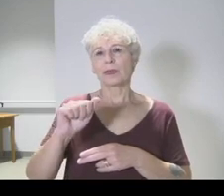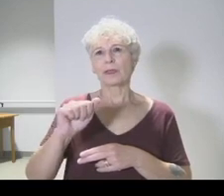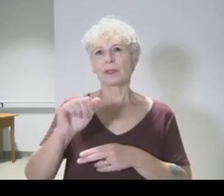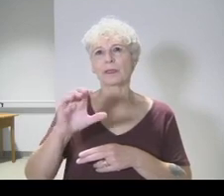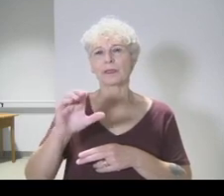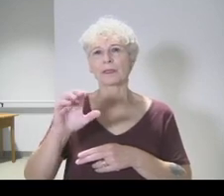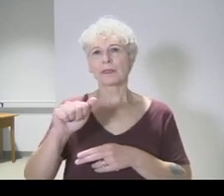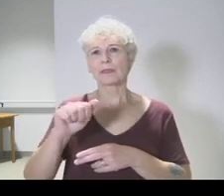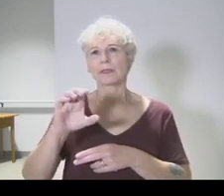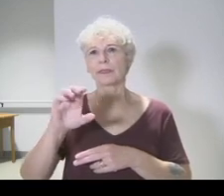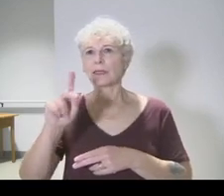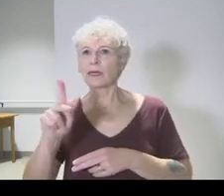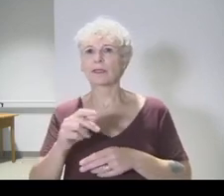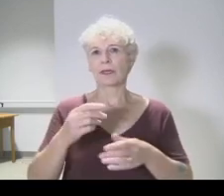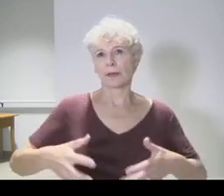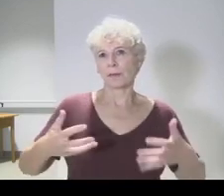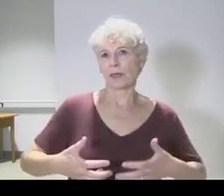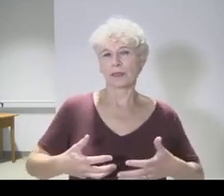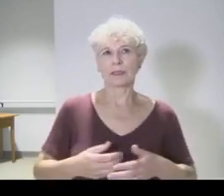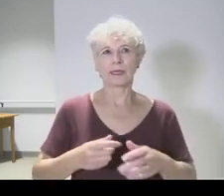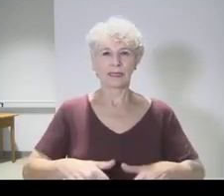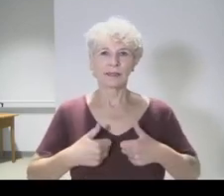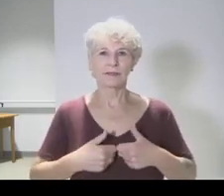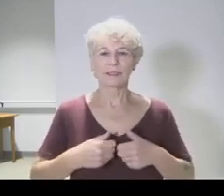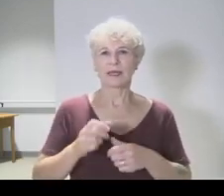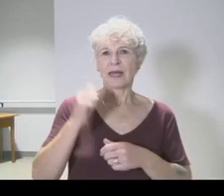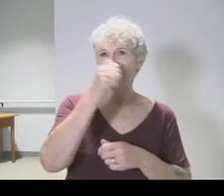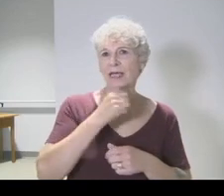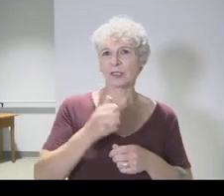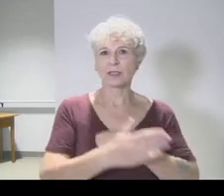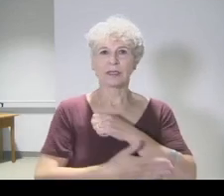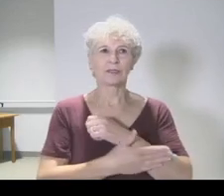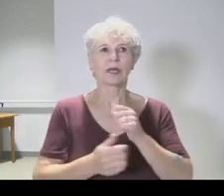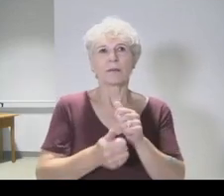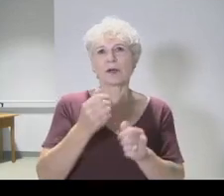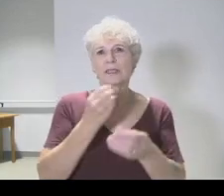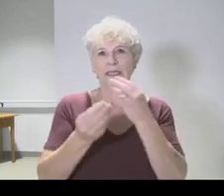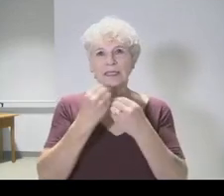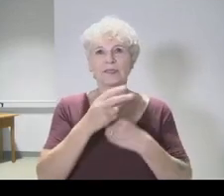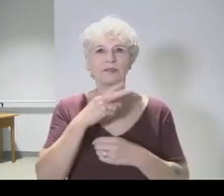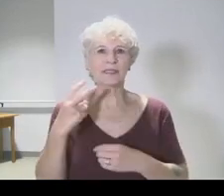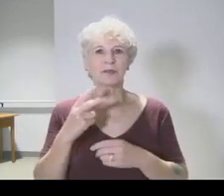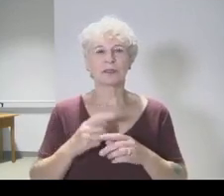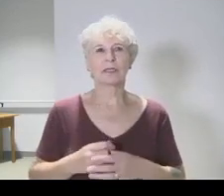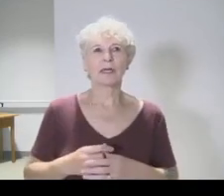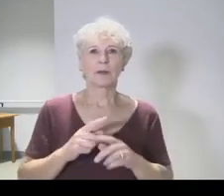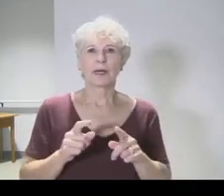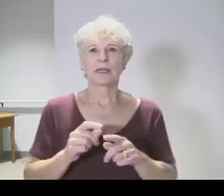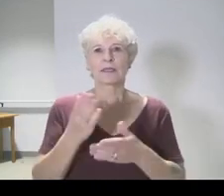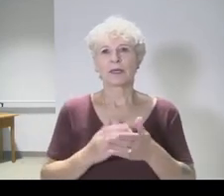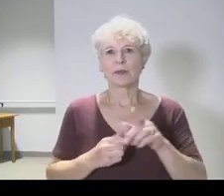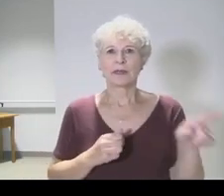He's native to North African and Asian countries. Now, he's mainly a vegetarian, but some of his close relatives will